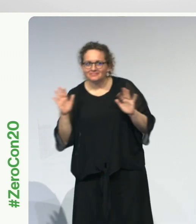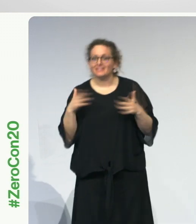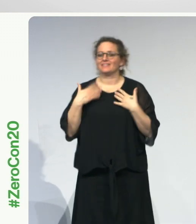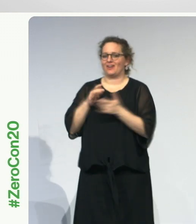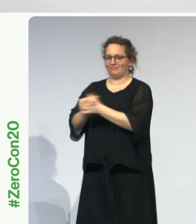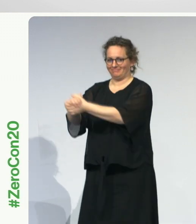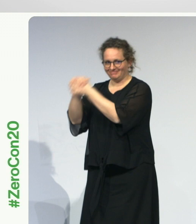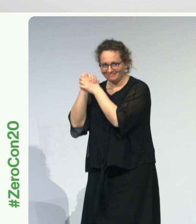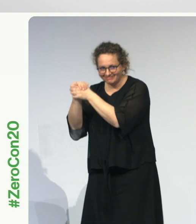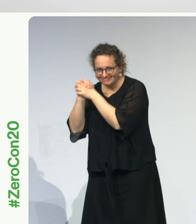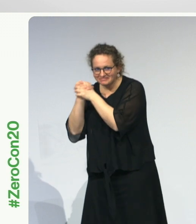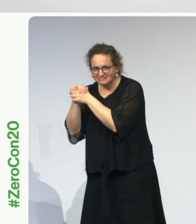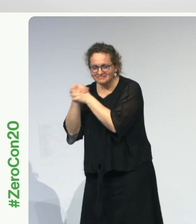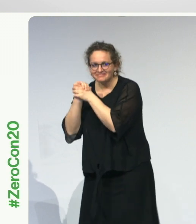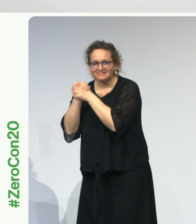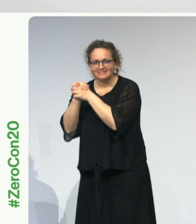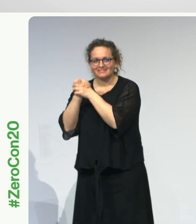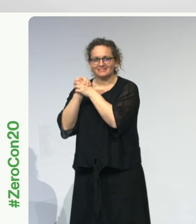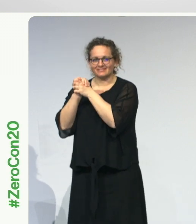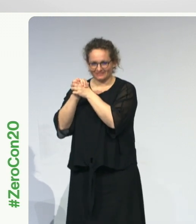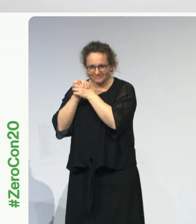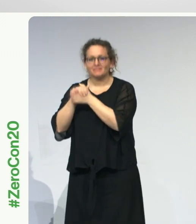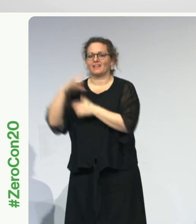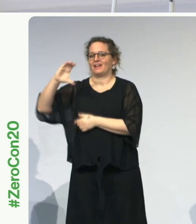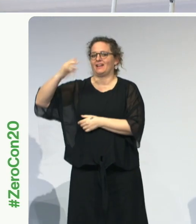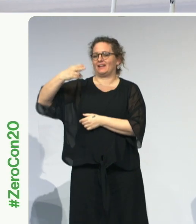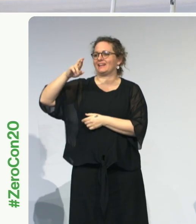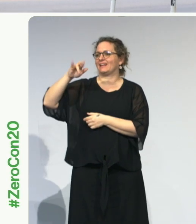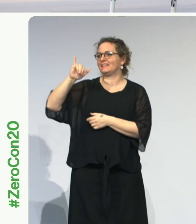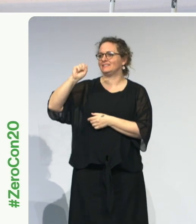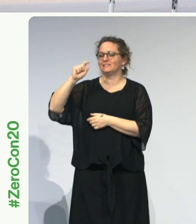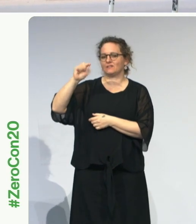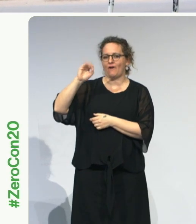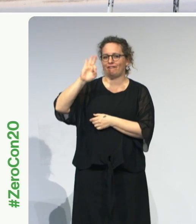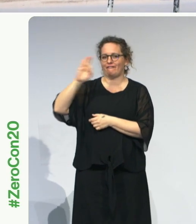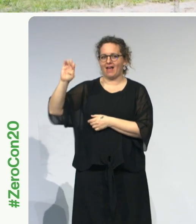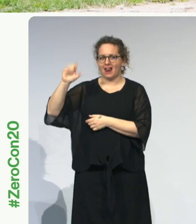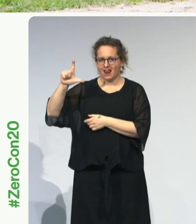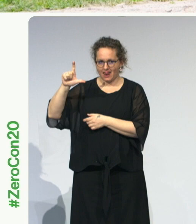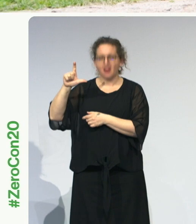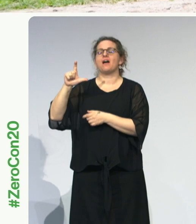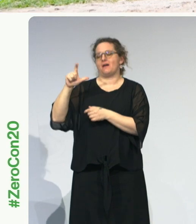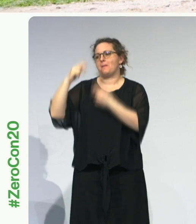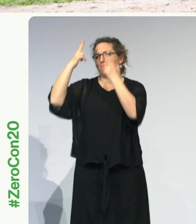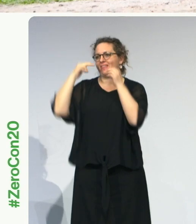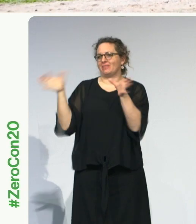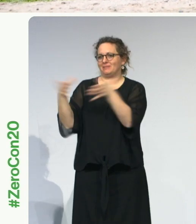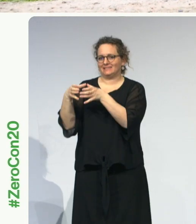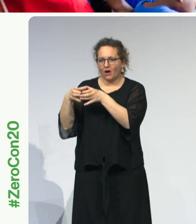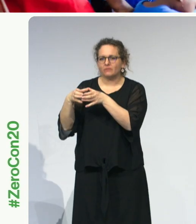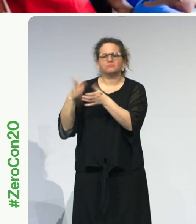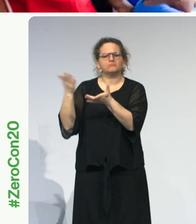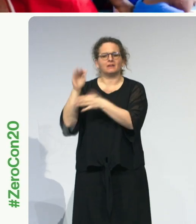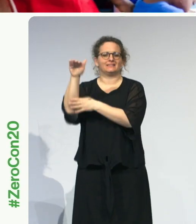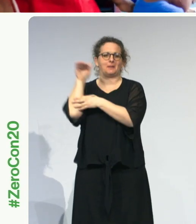Congratulations to Christoffel Blindenmission and Jairo Serie from Zimbabwe. The two organizations started inclusive education